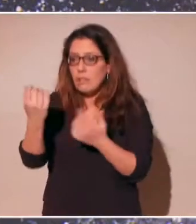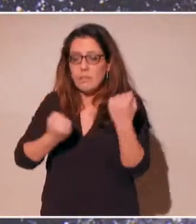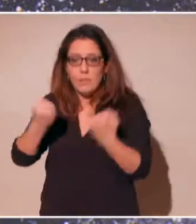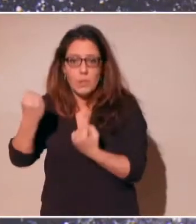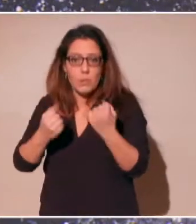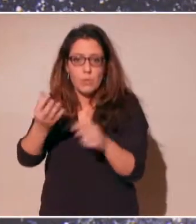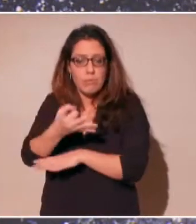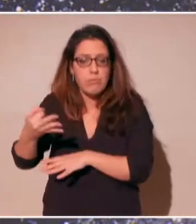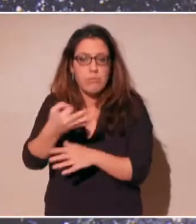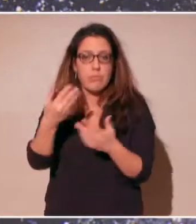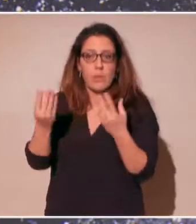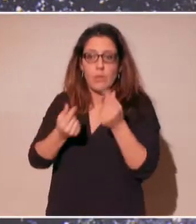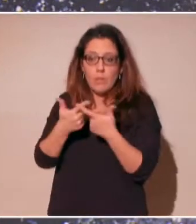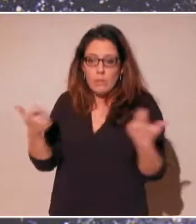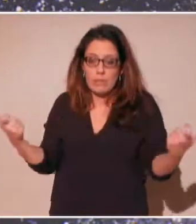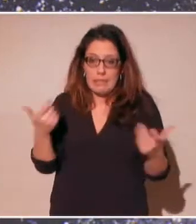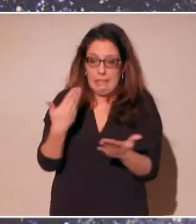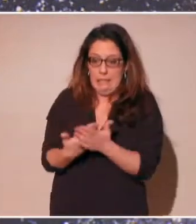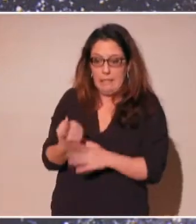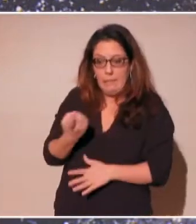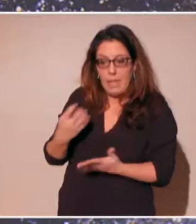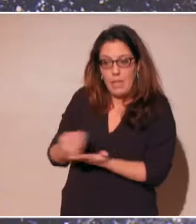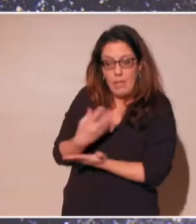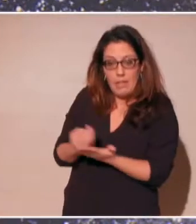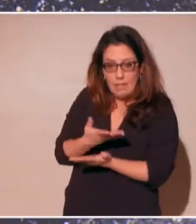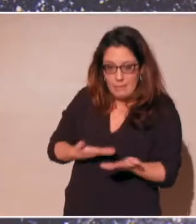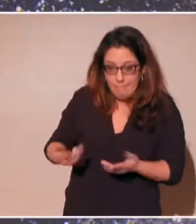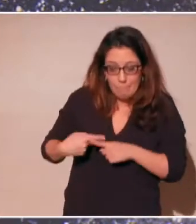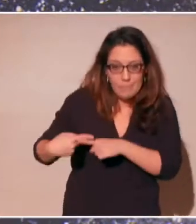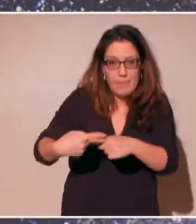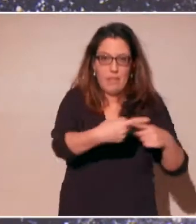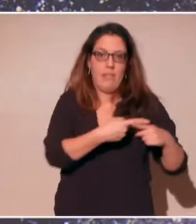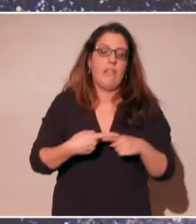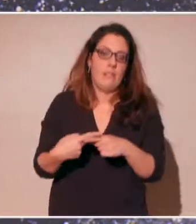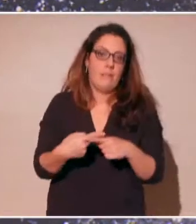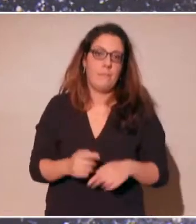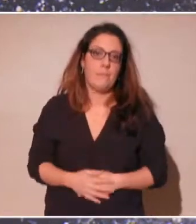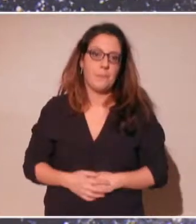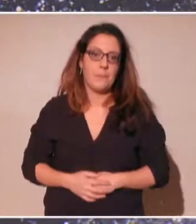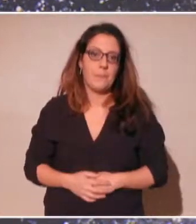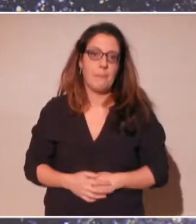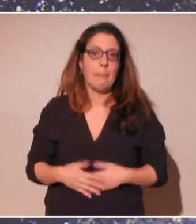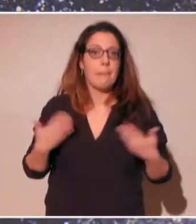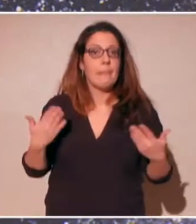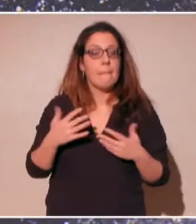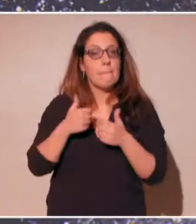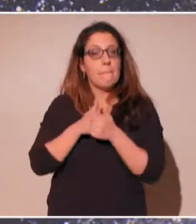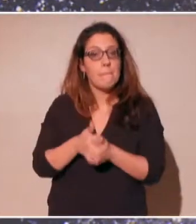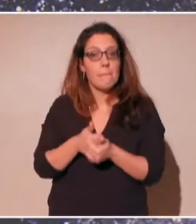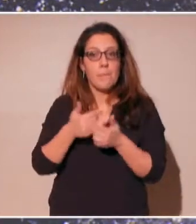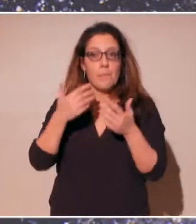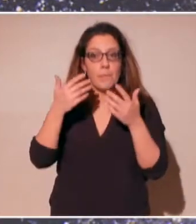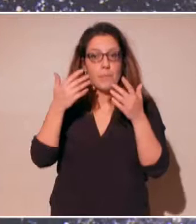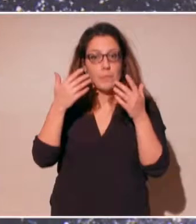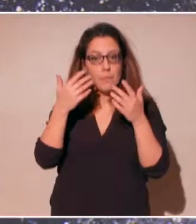of automatic cars. In all these areas, data will be accessible. And we will also